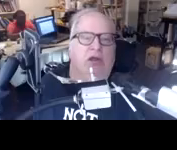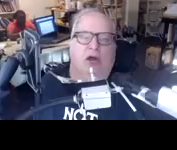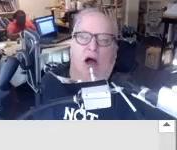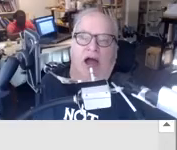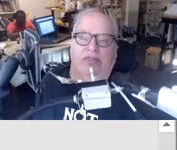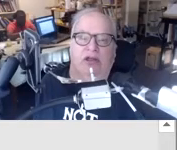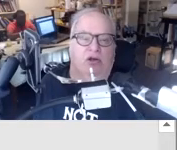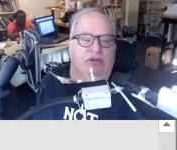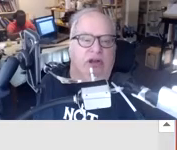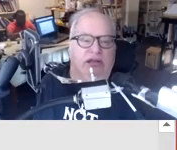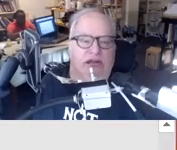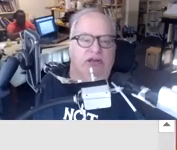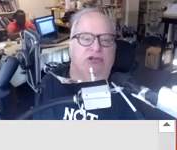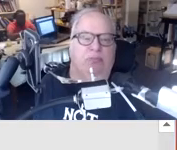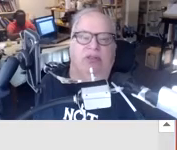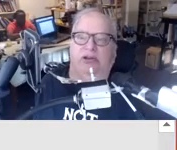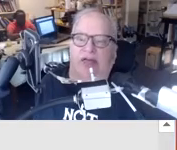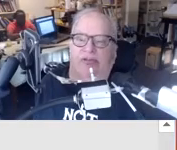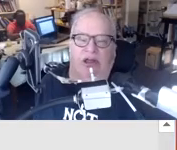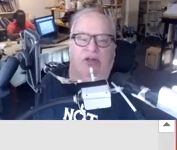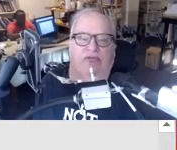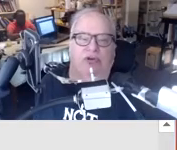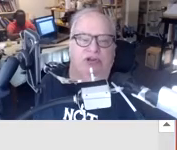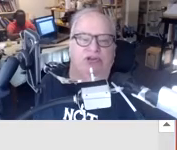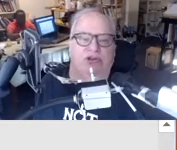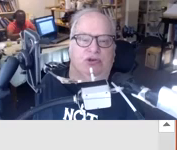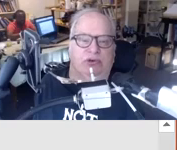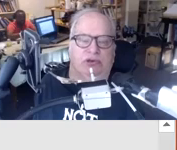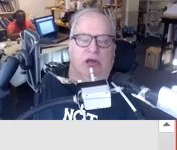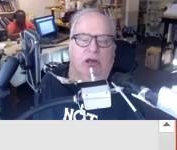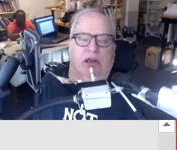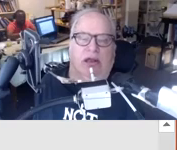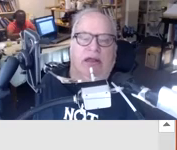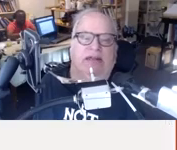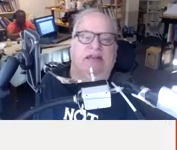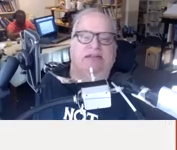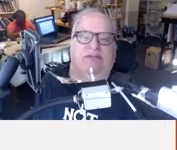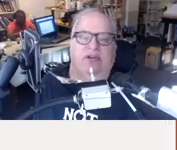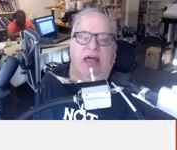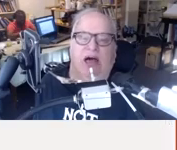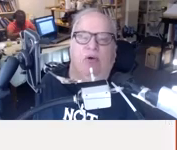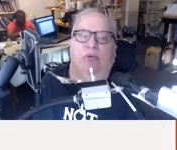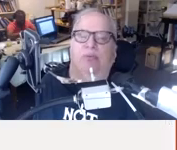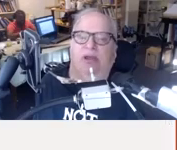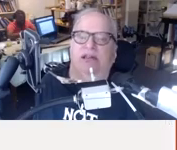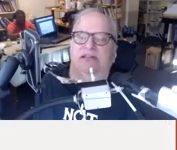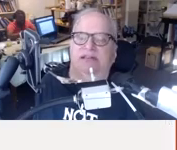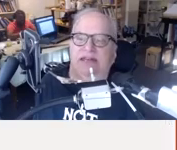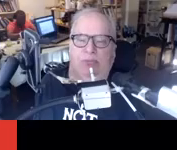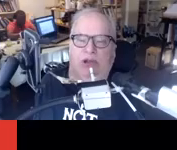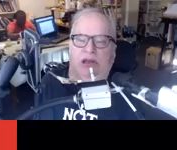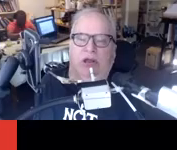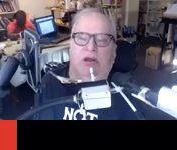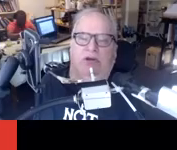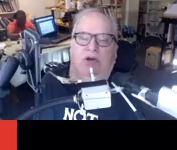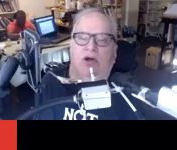Okay. I think COVID-19 should be the death knell for assisted suicide. It's as if now it would be